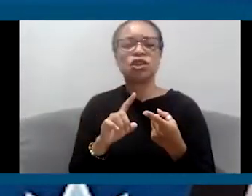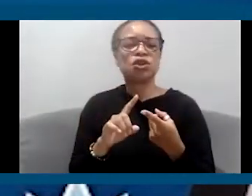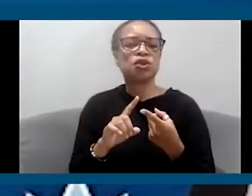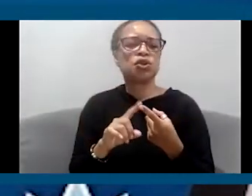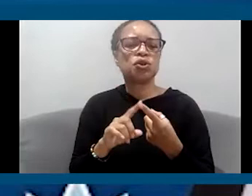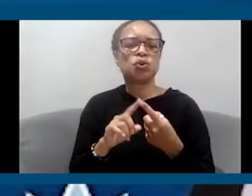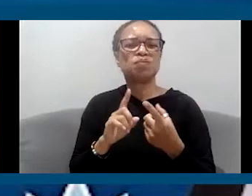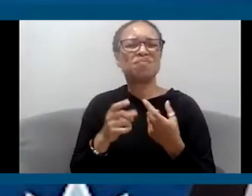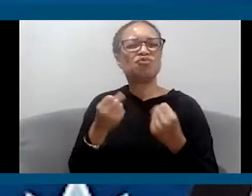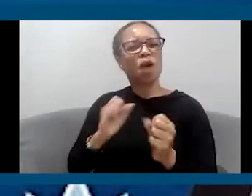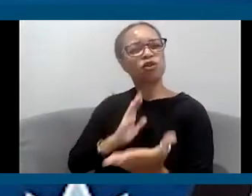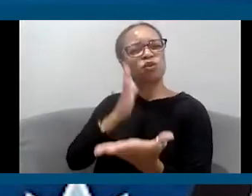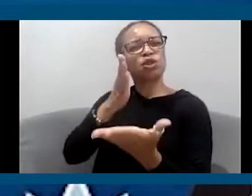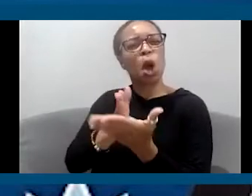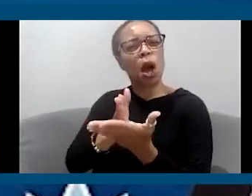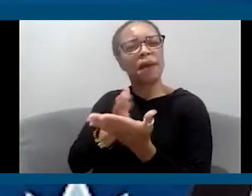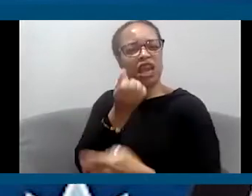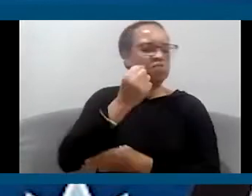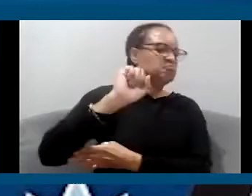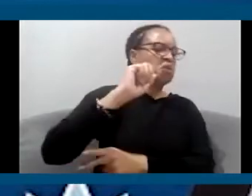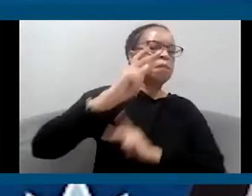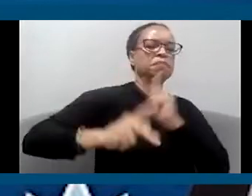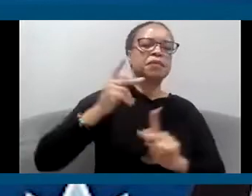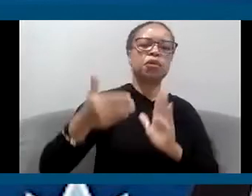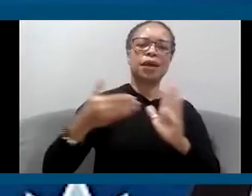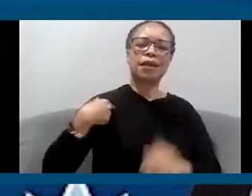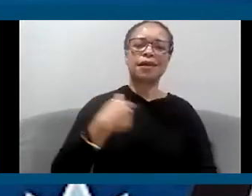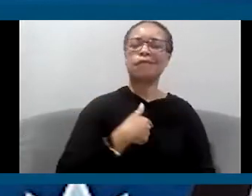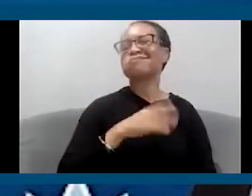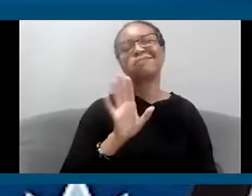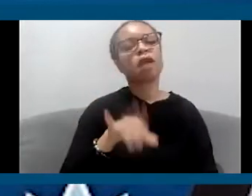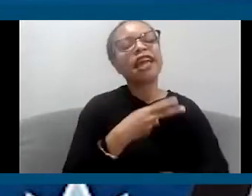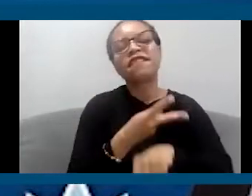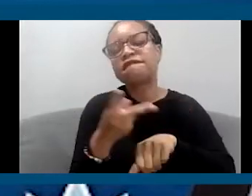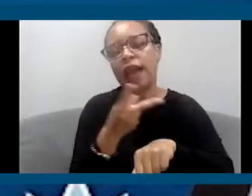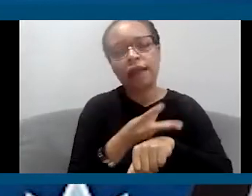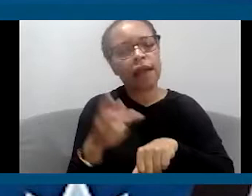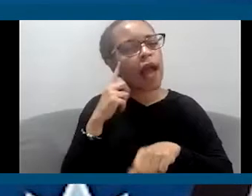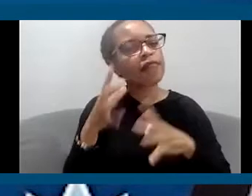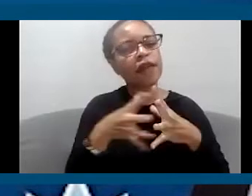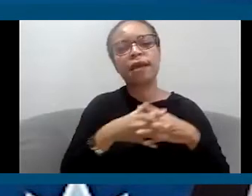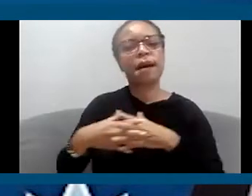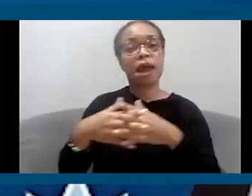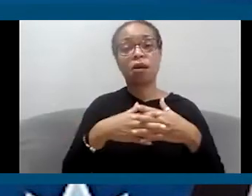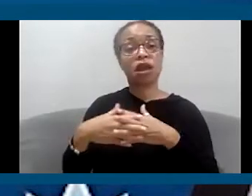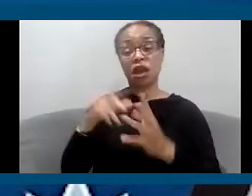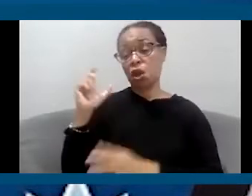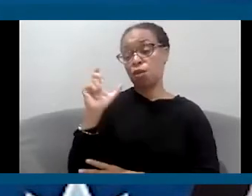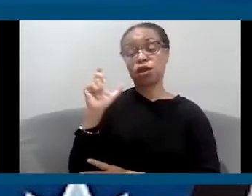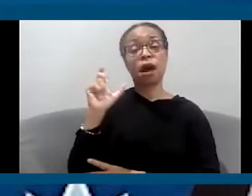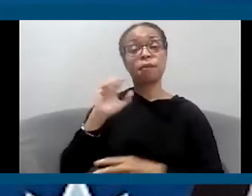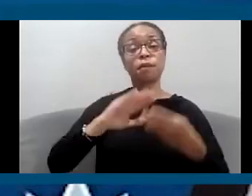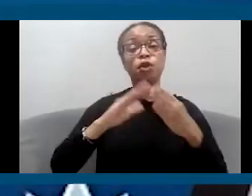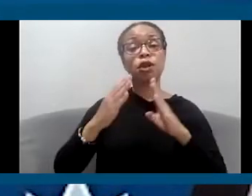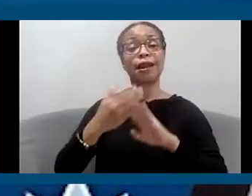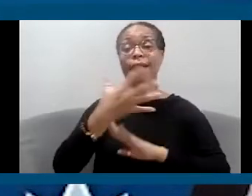attempt to stop that and turn folks against us. But I think it is failing. I think the American Muslim community and allies have